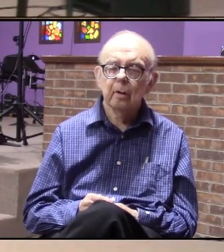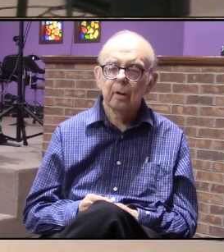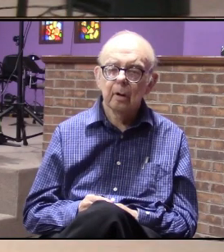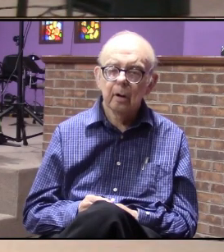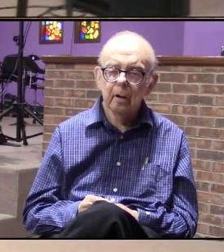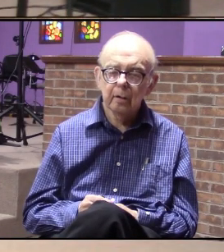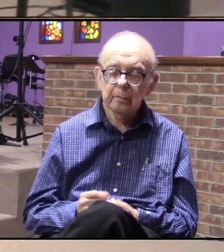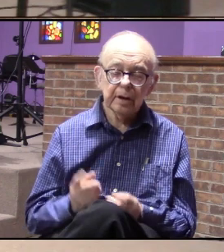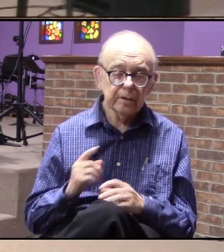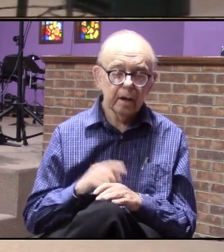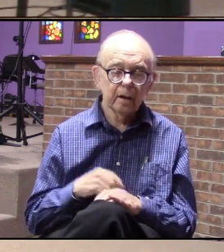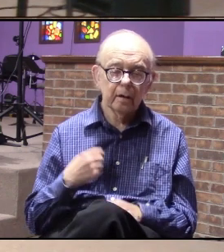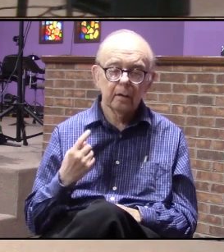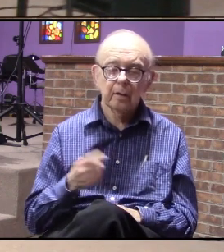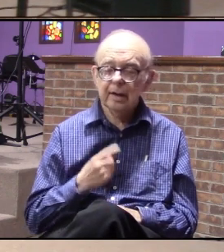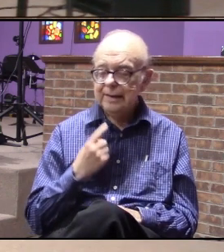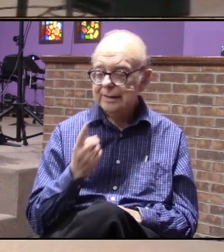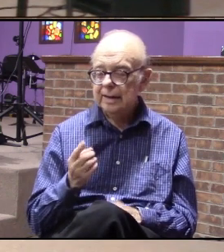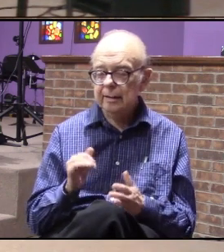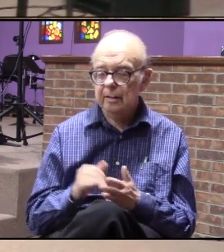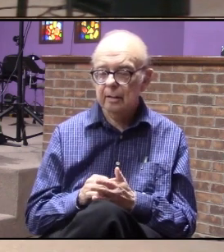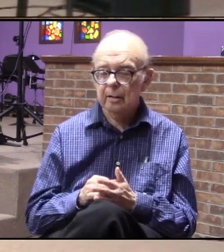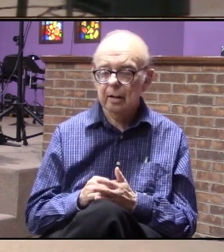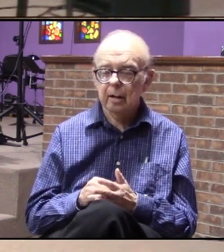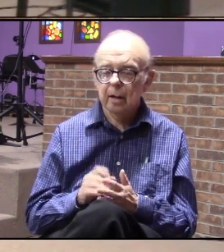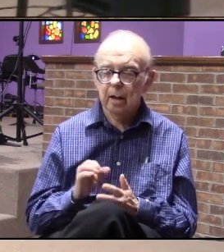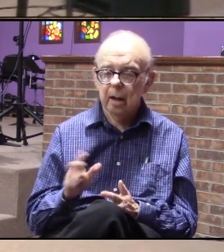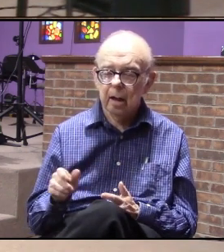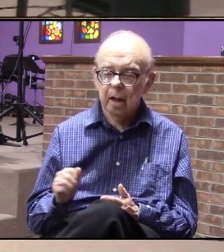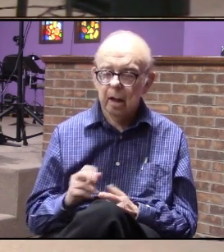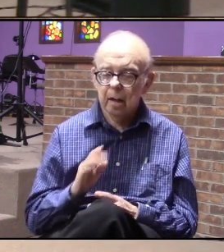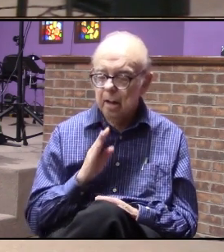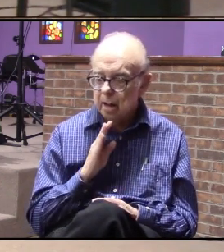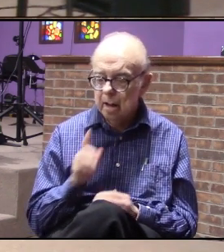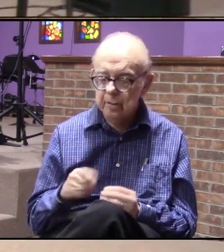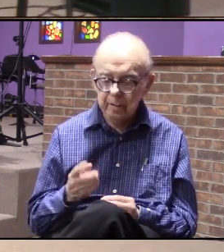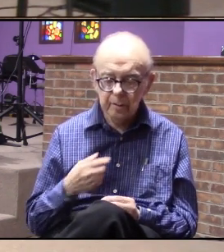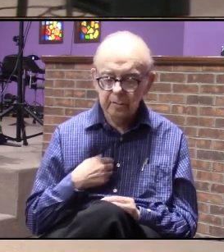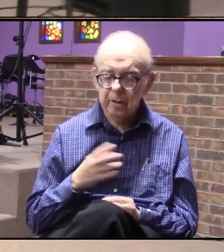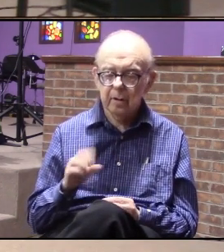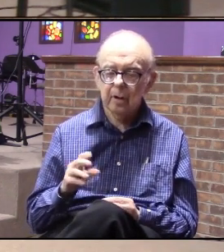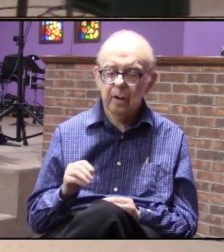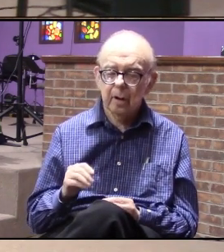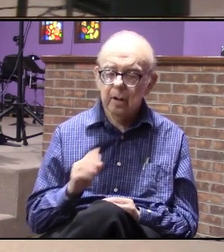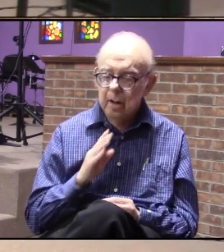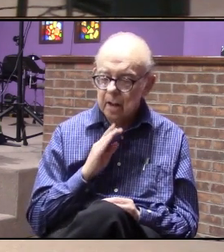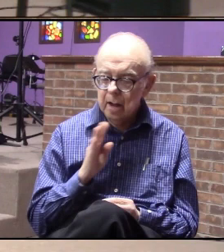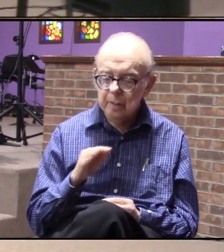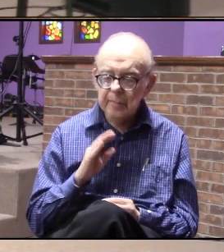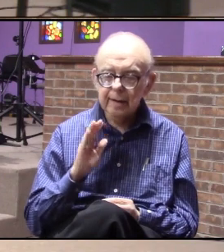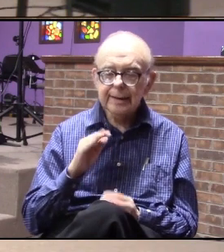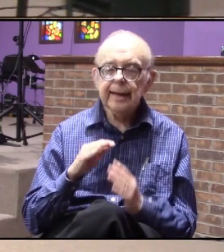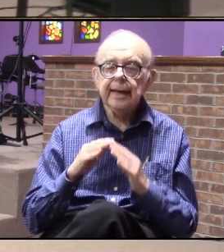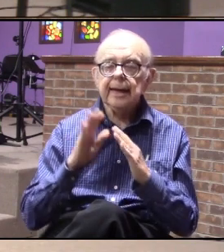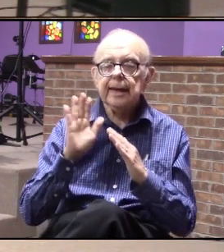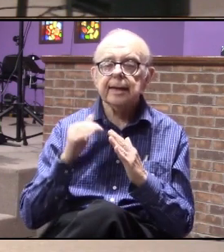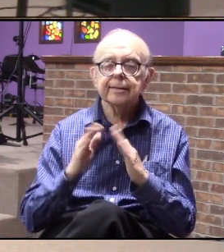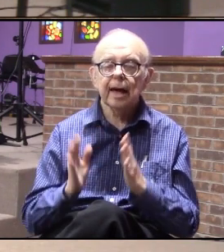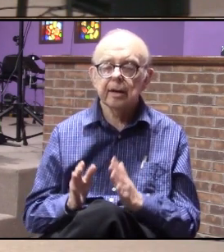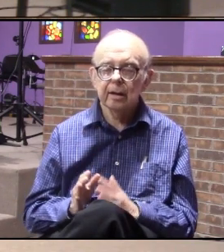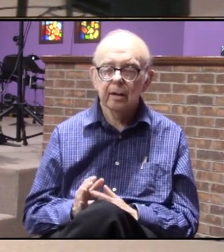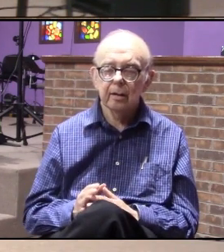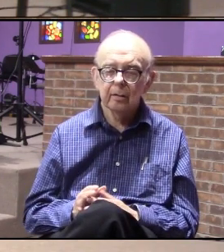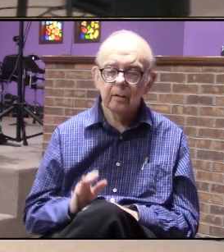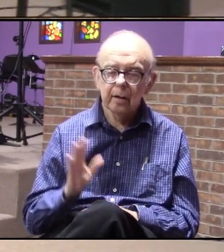Now, a lot of times what we're saying is, well, that's talking about me. No, it's talking about his house,